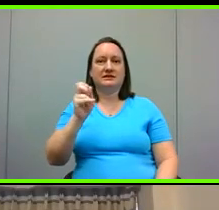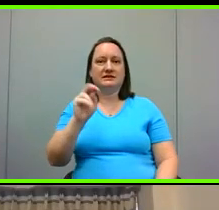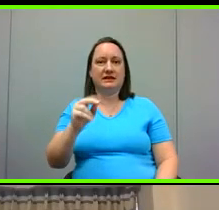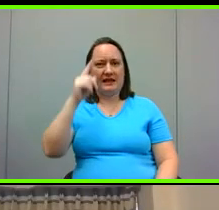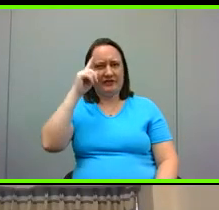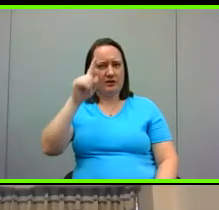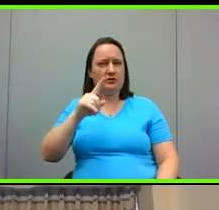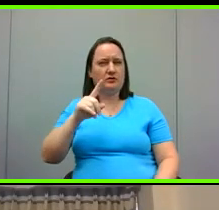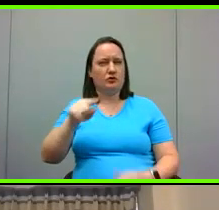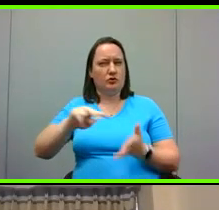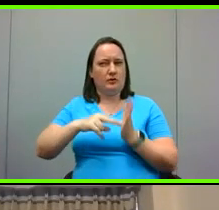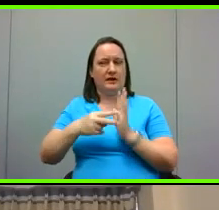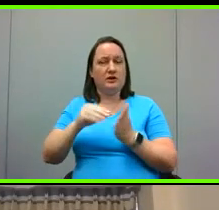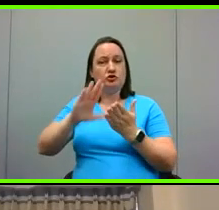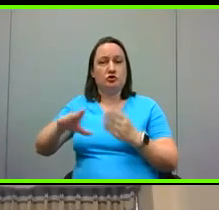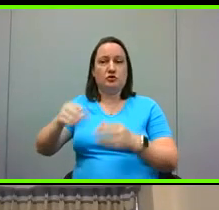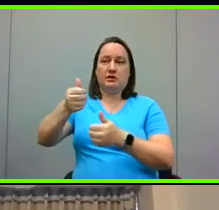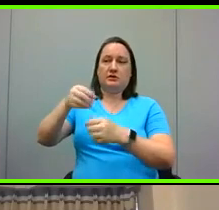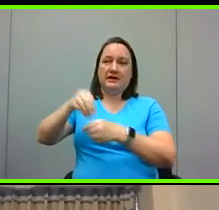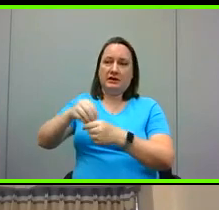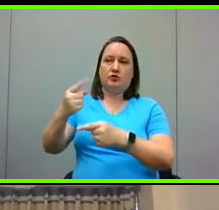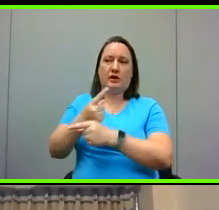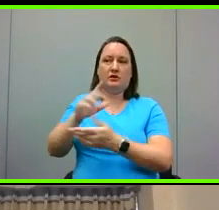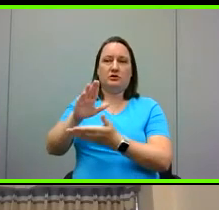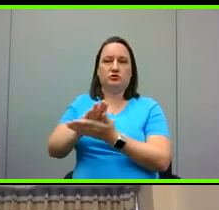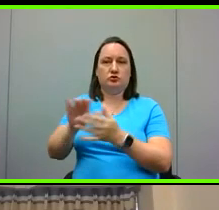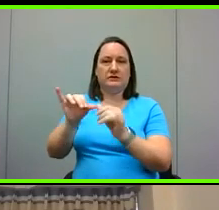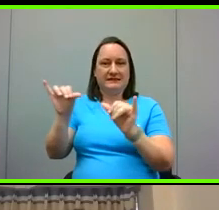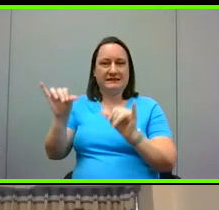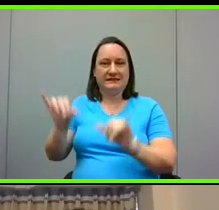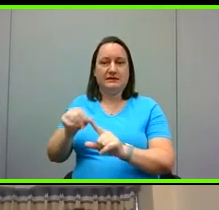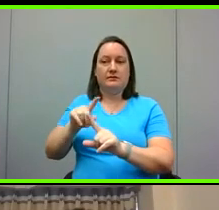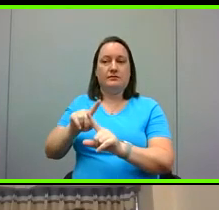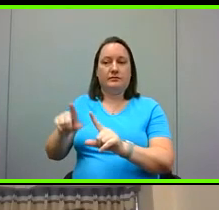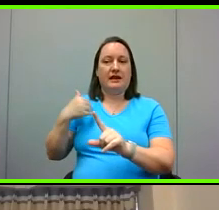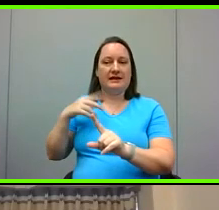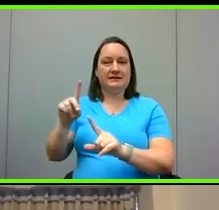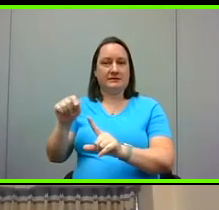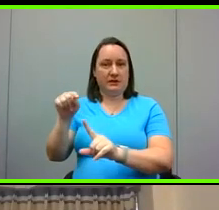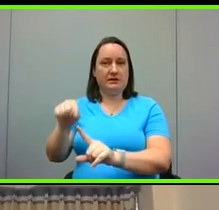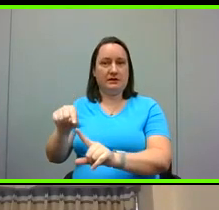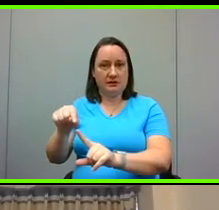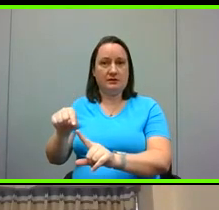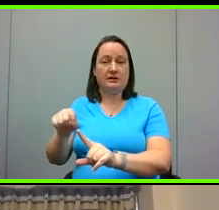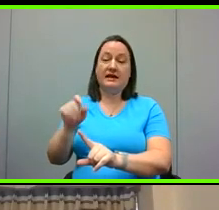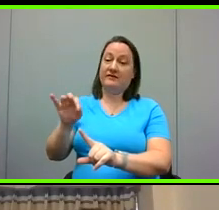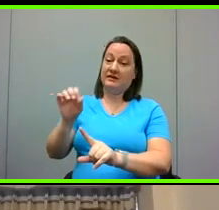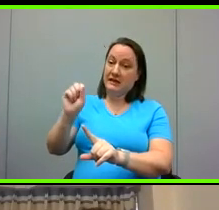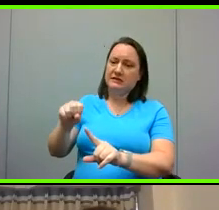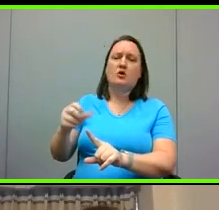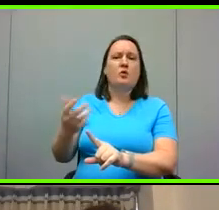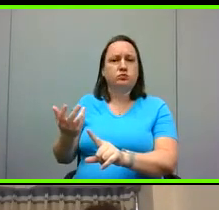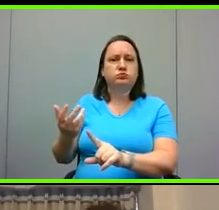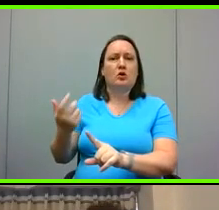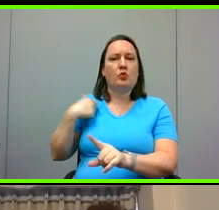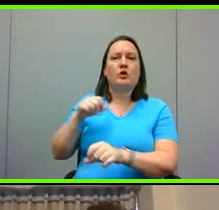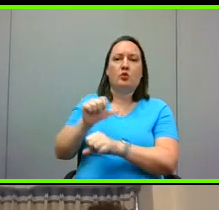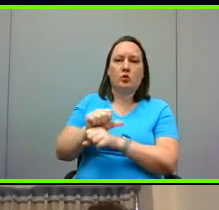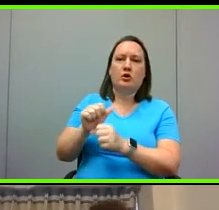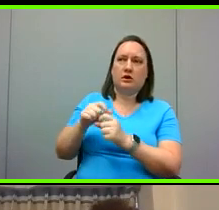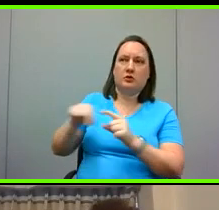that's in a regular school setting program, but the student is disabled. If that's the case, then yes, we'll be working with the